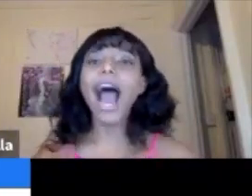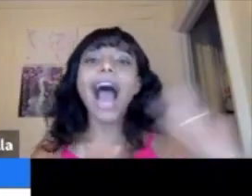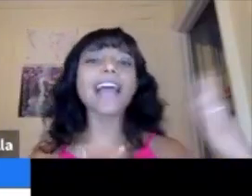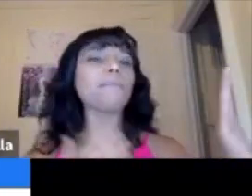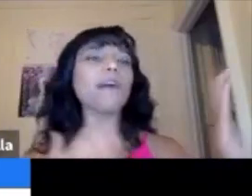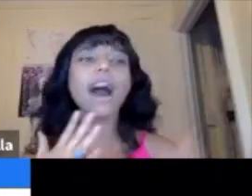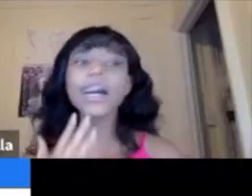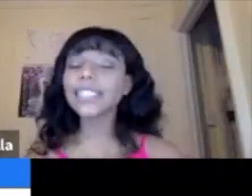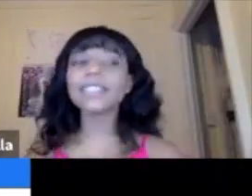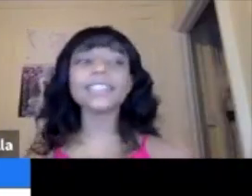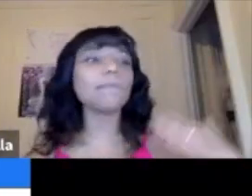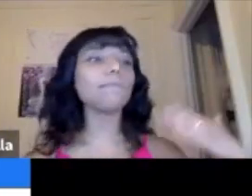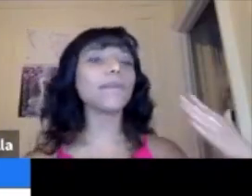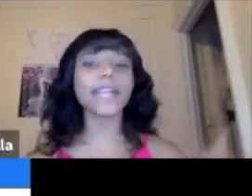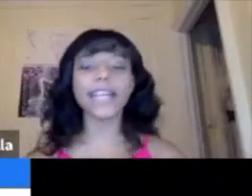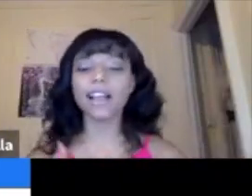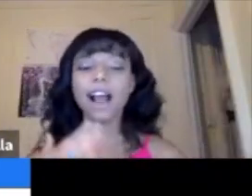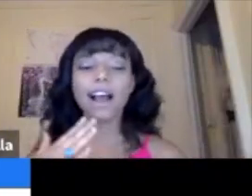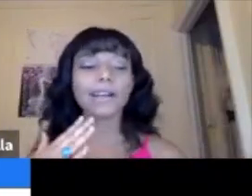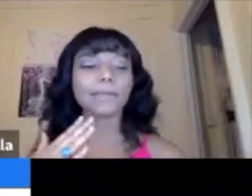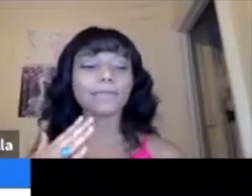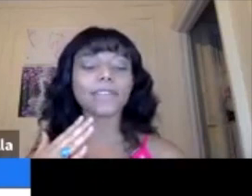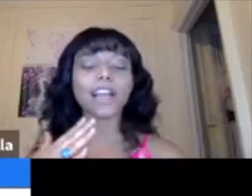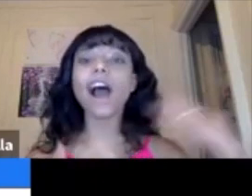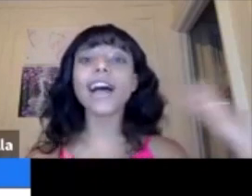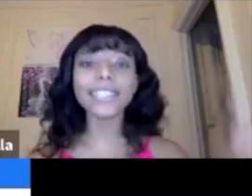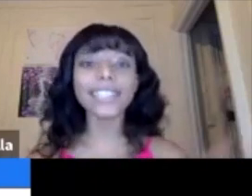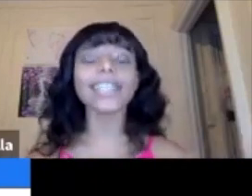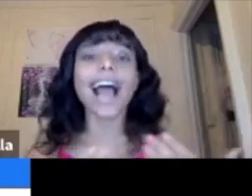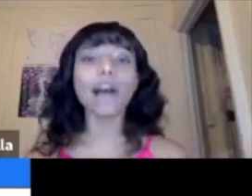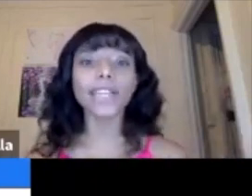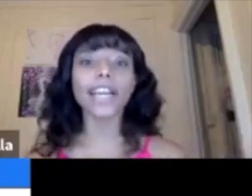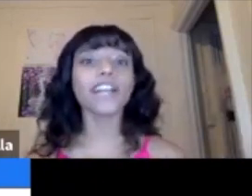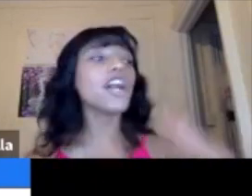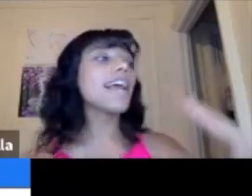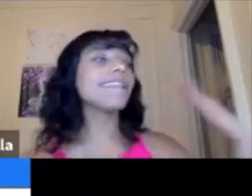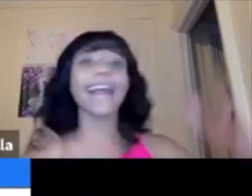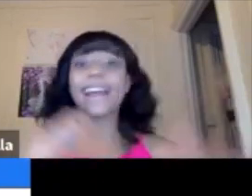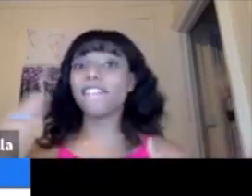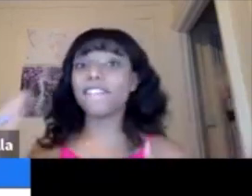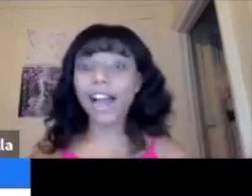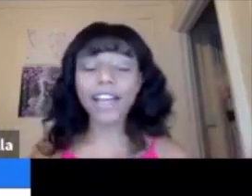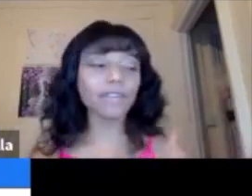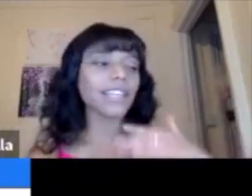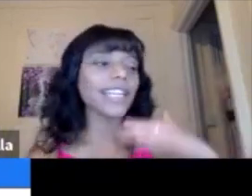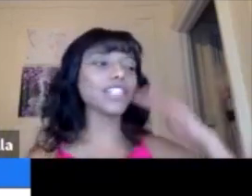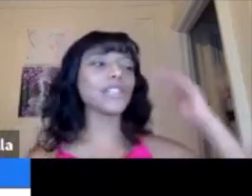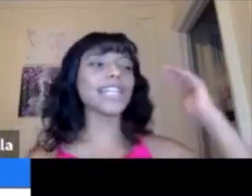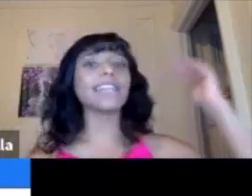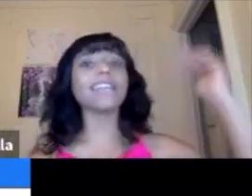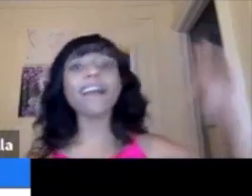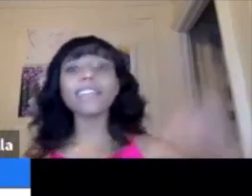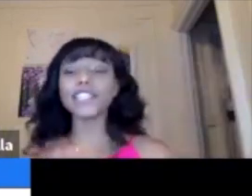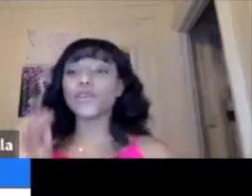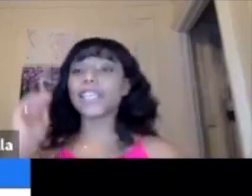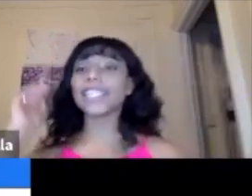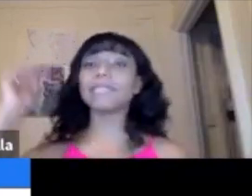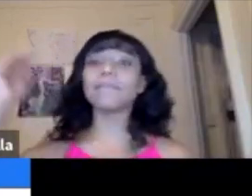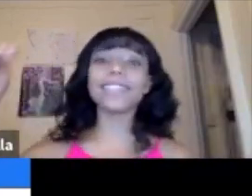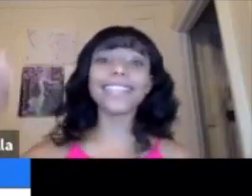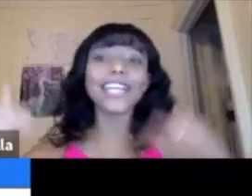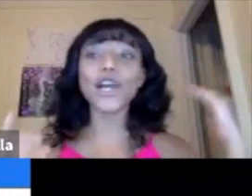Facebook. I am constantly putting content out there that I find relating to technology,